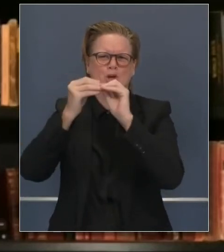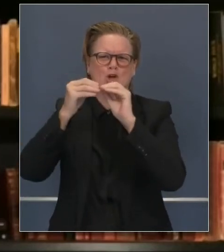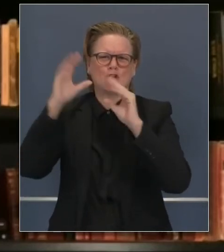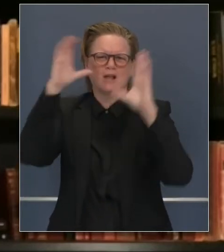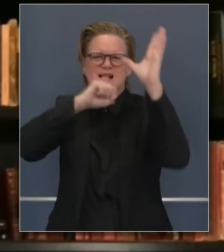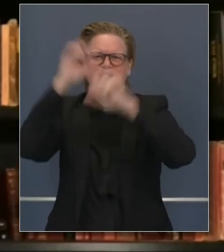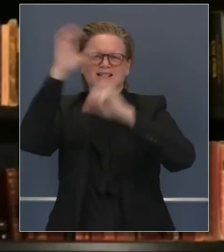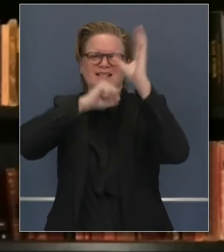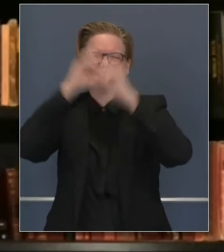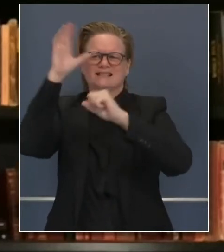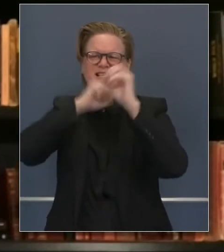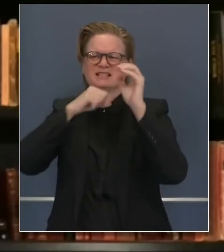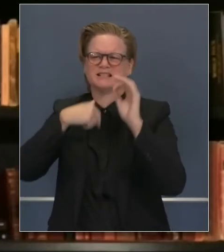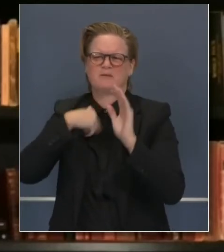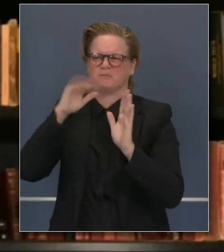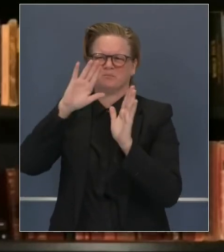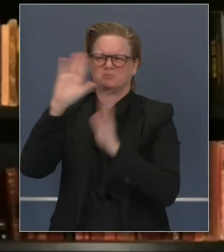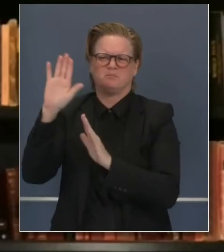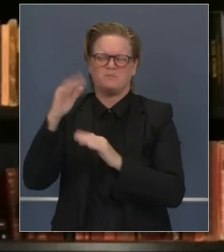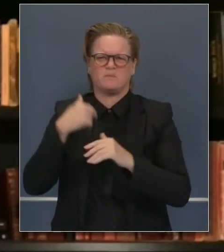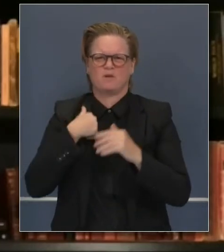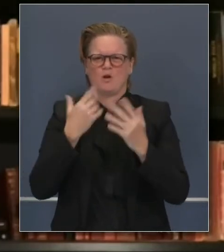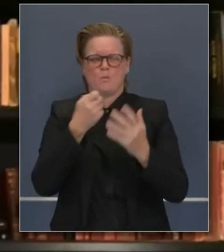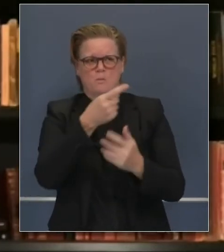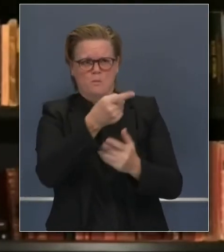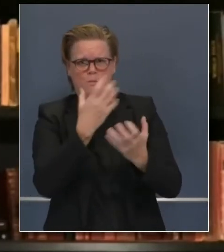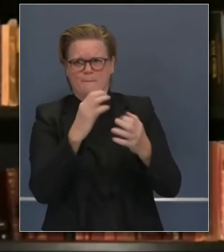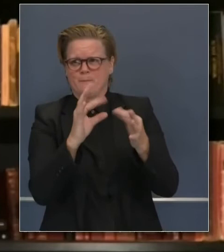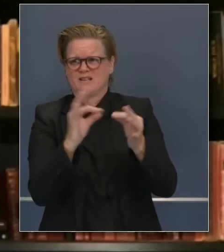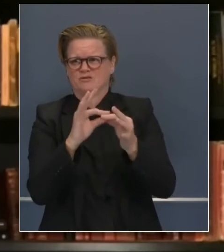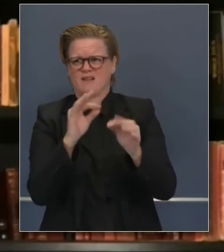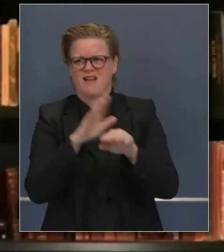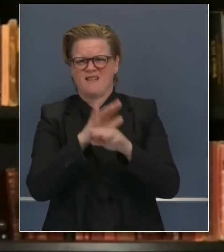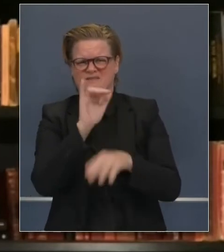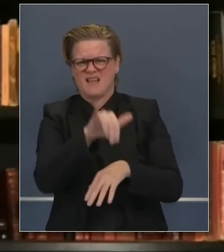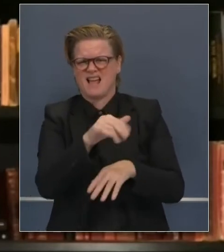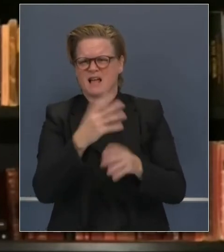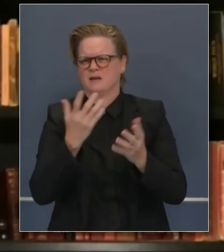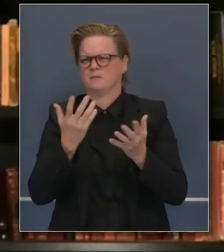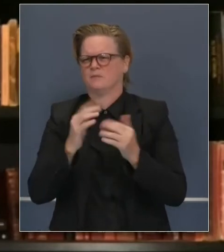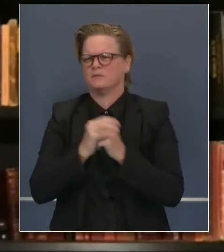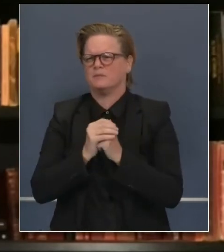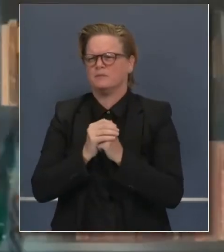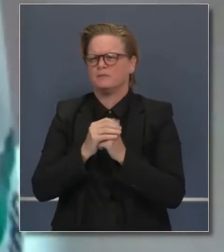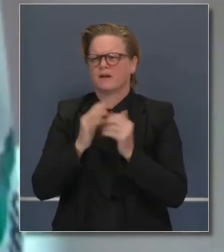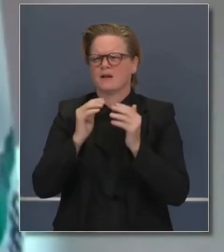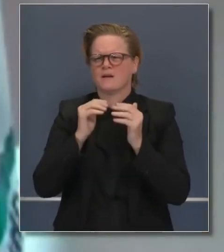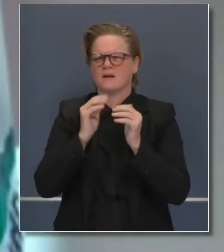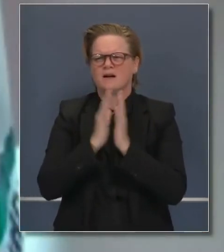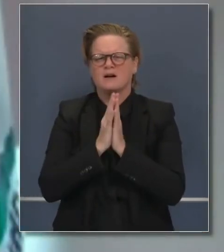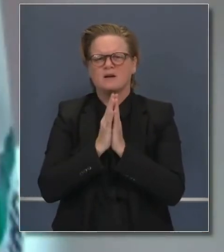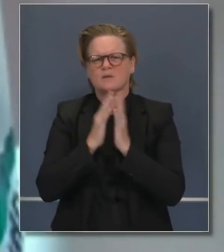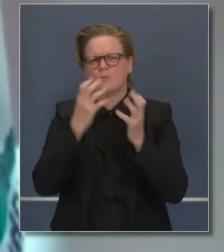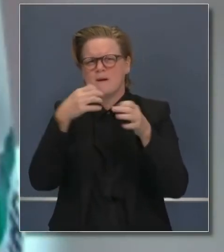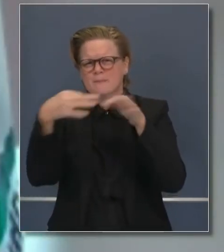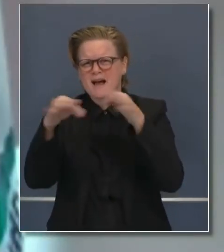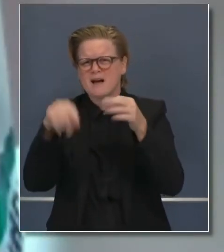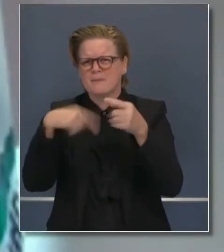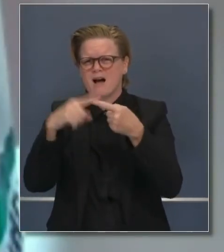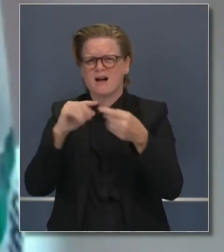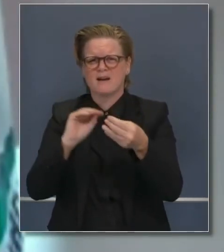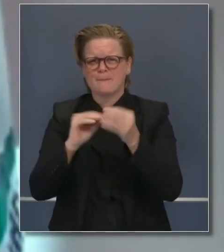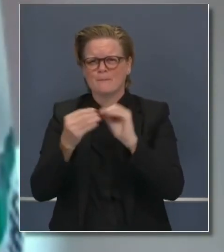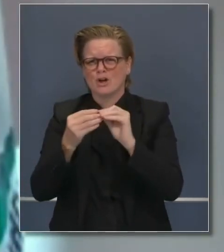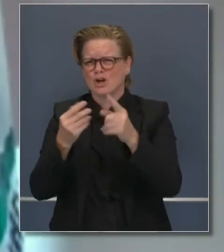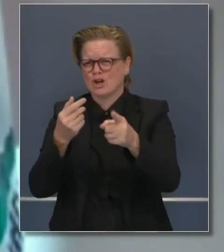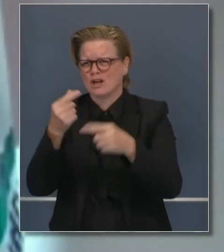being cautious in terms of how we plan around that number. Yeah, thanks for the question, Governor. I think you're exactly